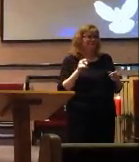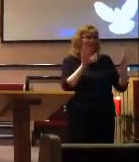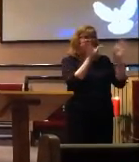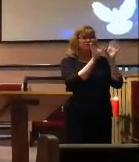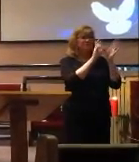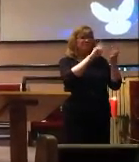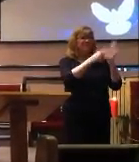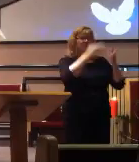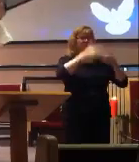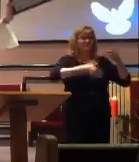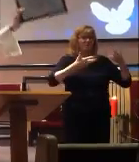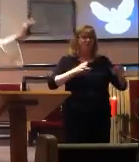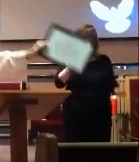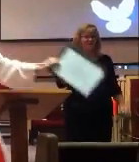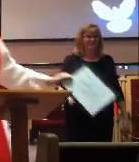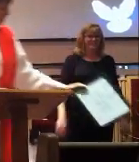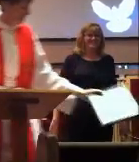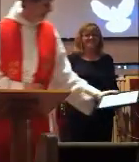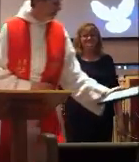Okay?